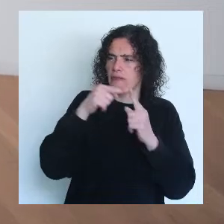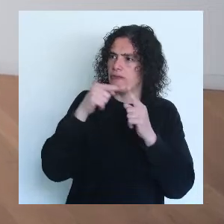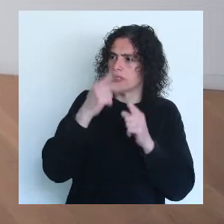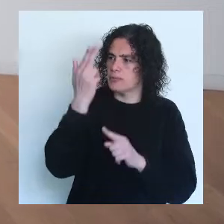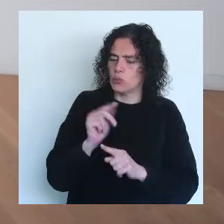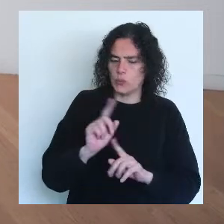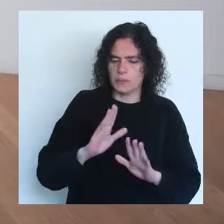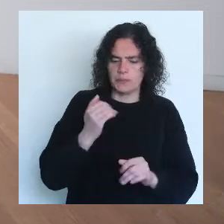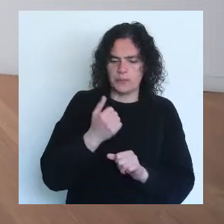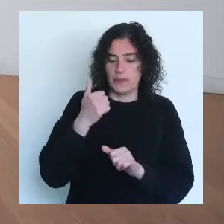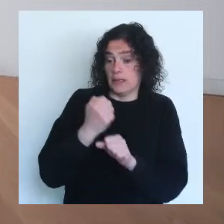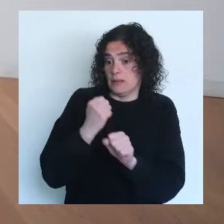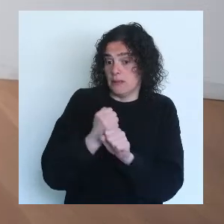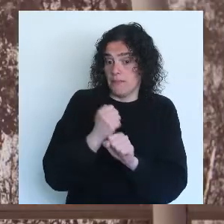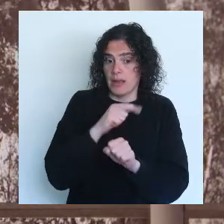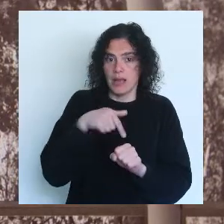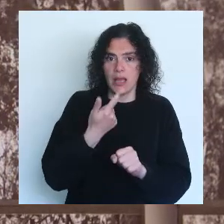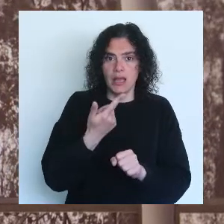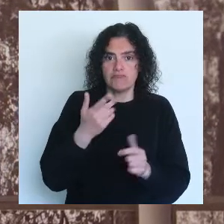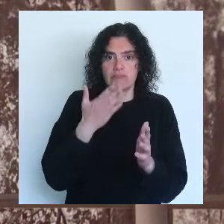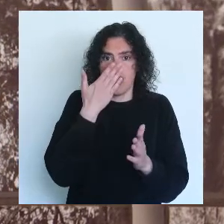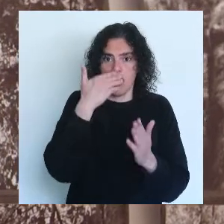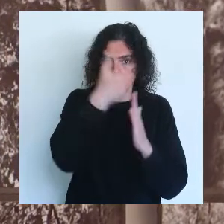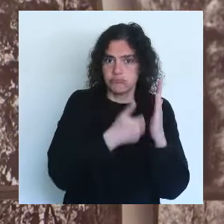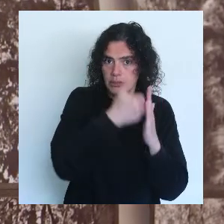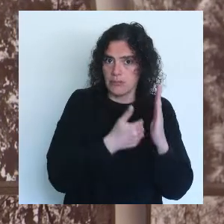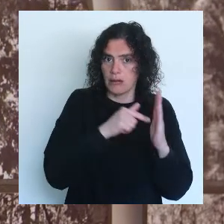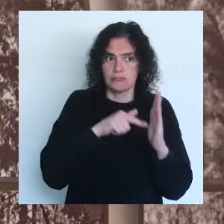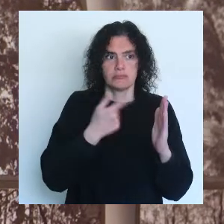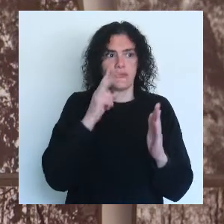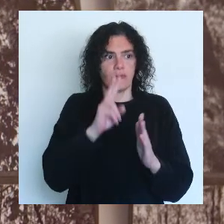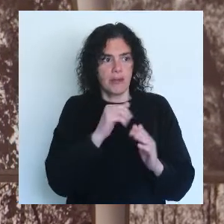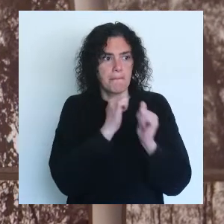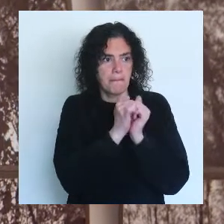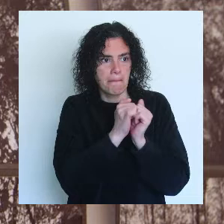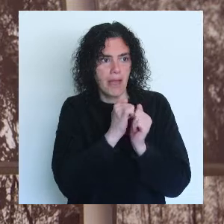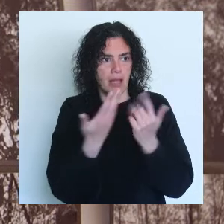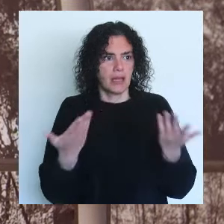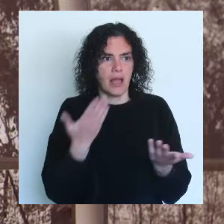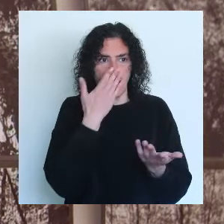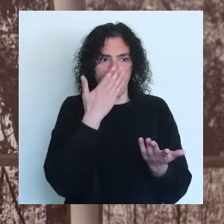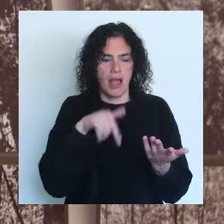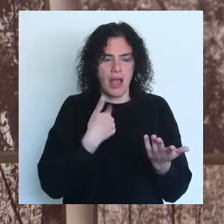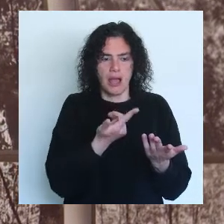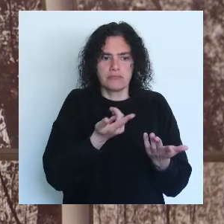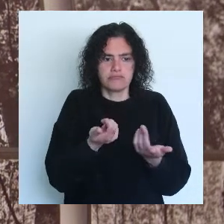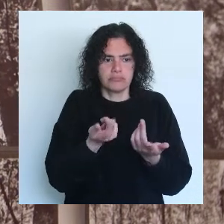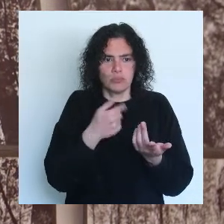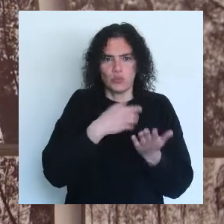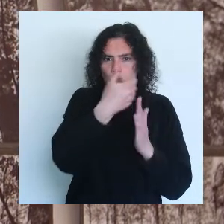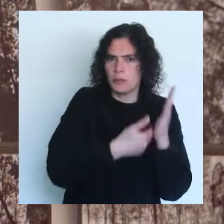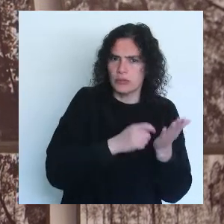of painting behind the work. It's pure documentation. You saw it on paper, almost like